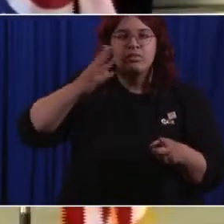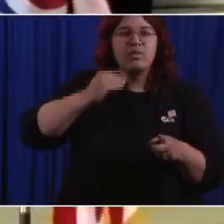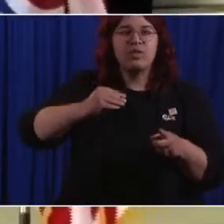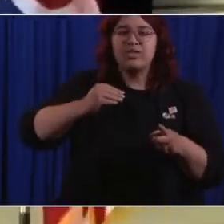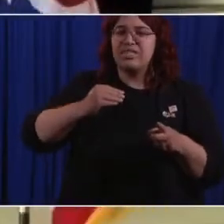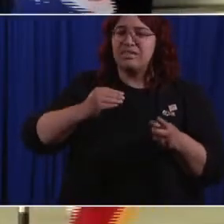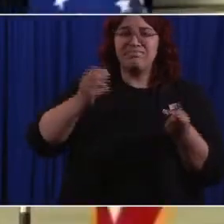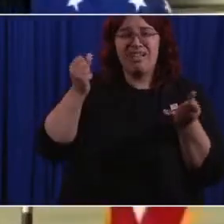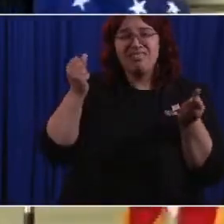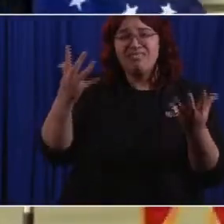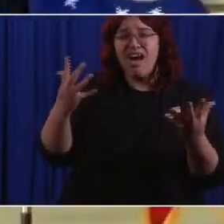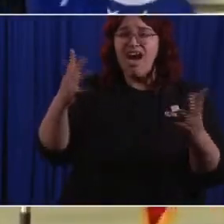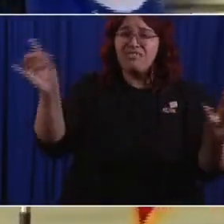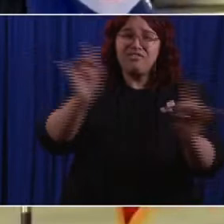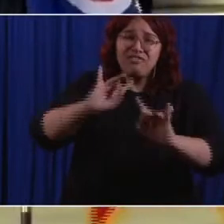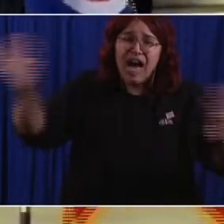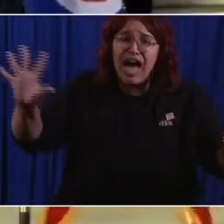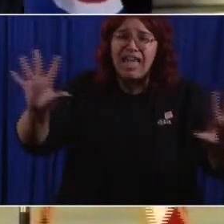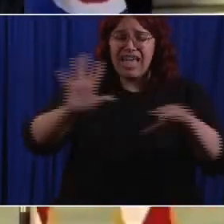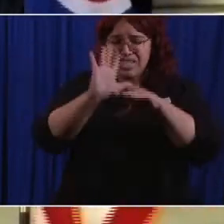your community in Upper Arlington?